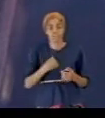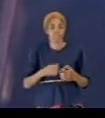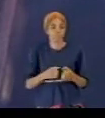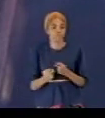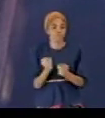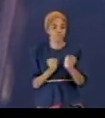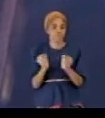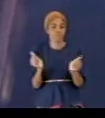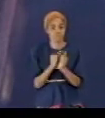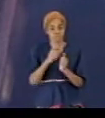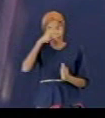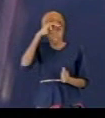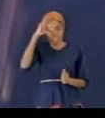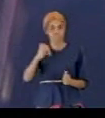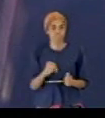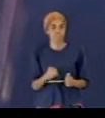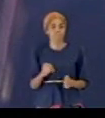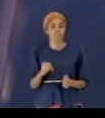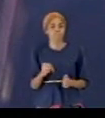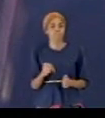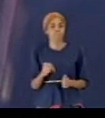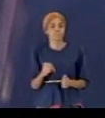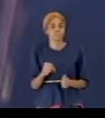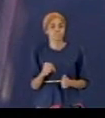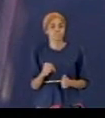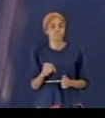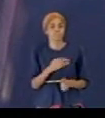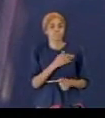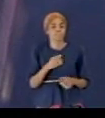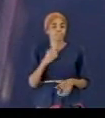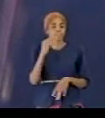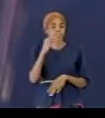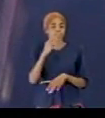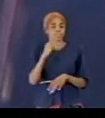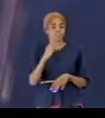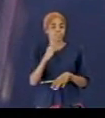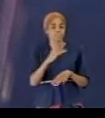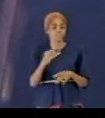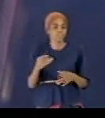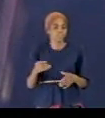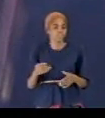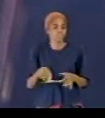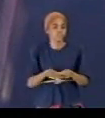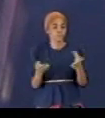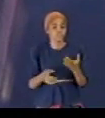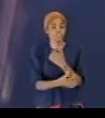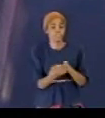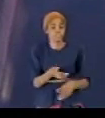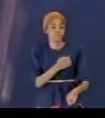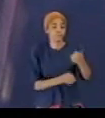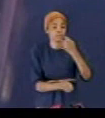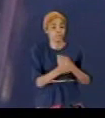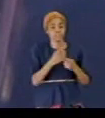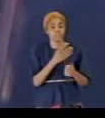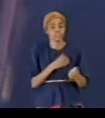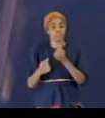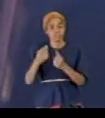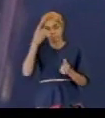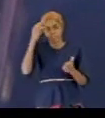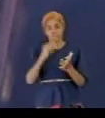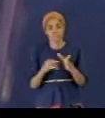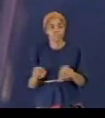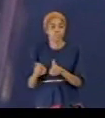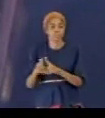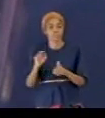well, and strove for that also, and he called the name of it Sitnah. And he removed from thence, and